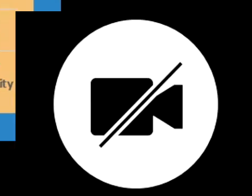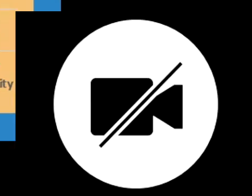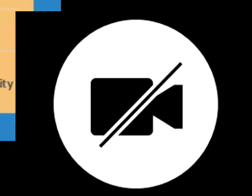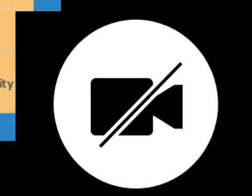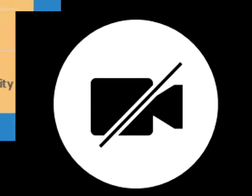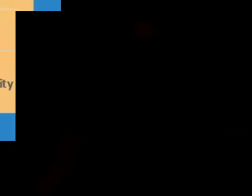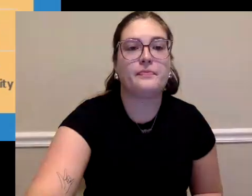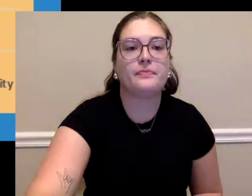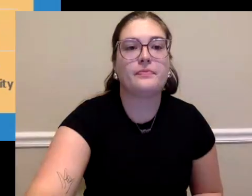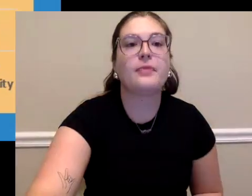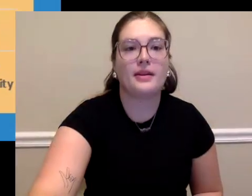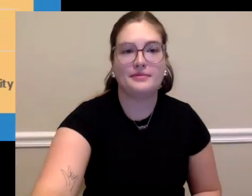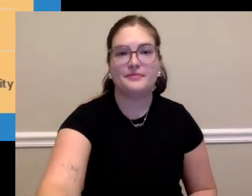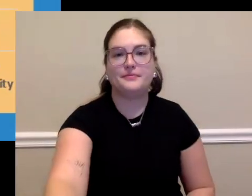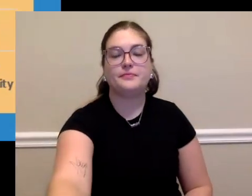Okay.